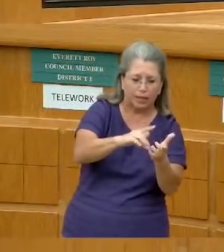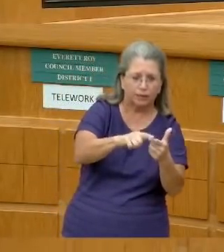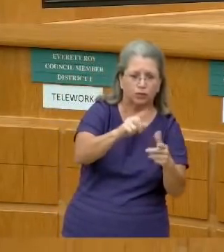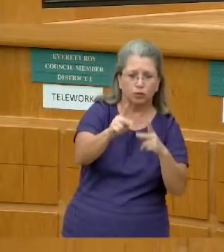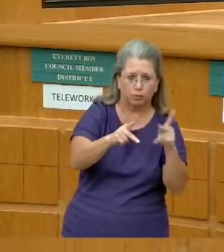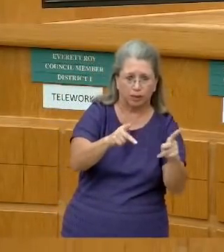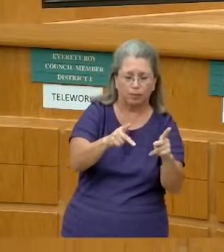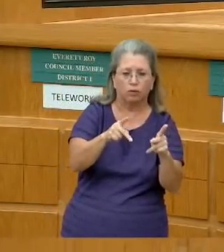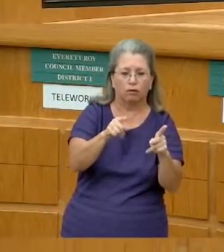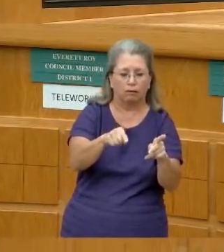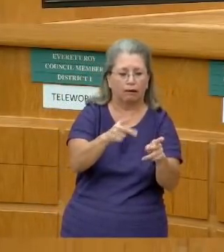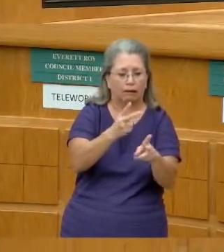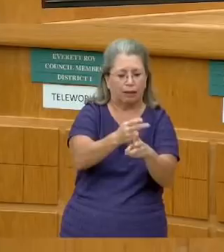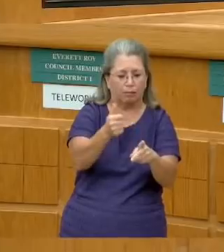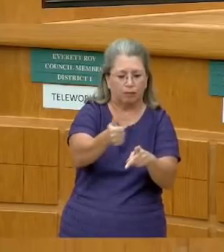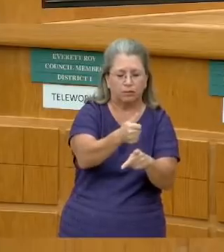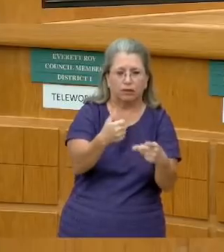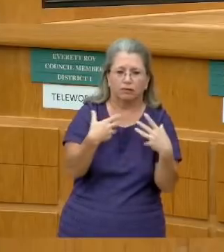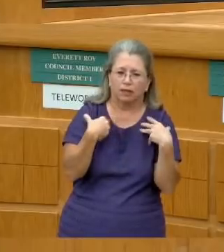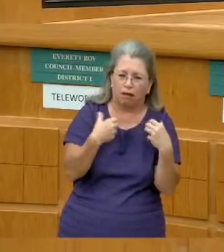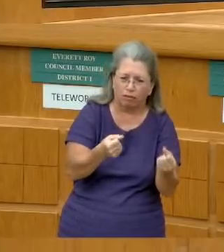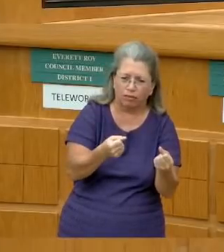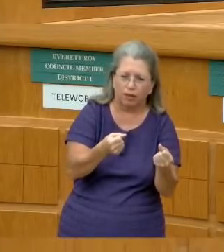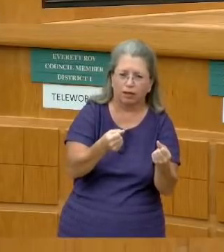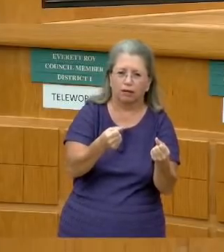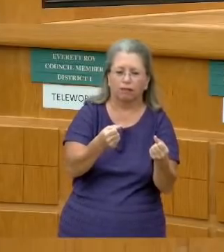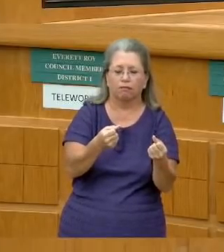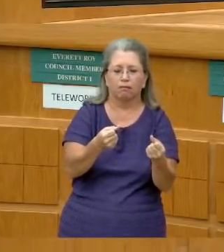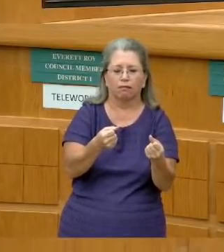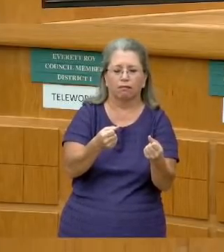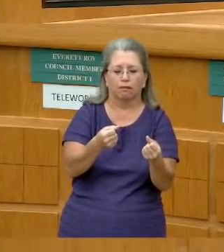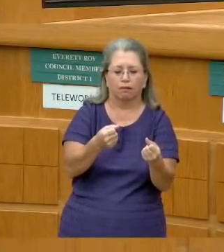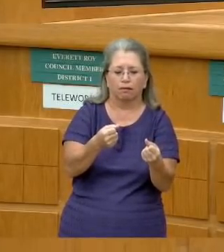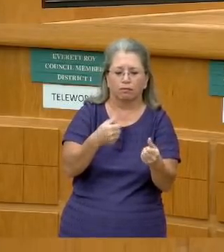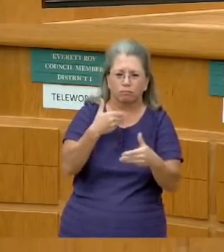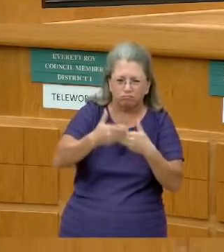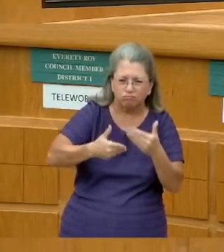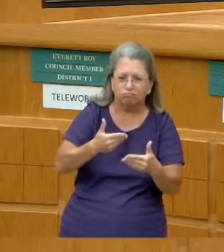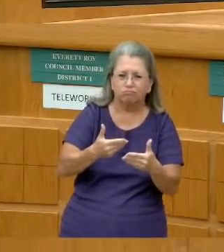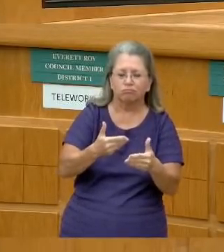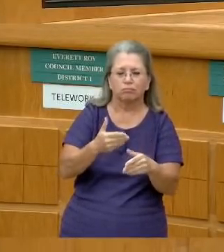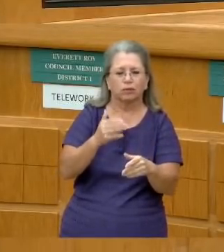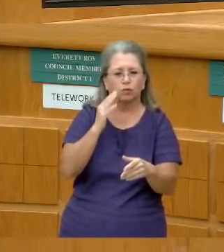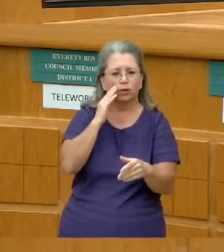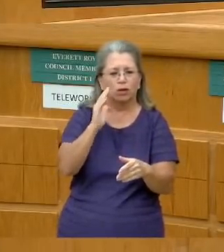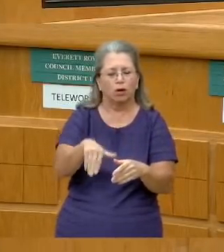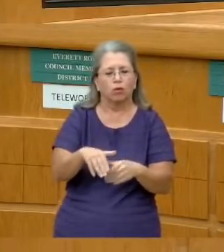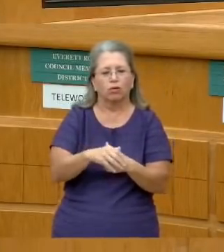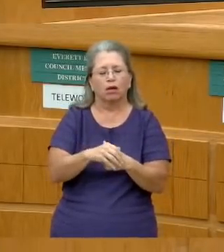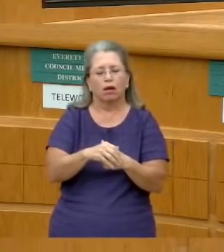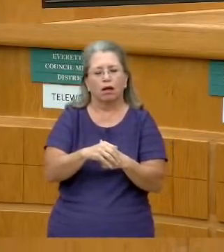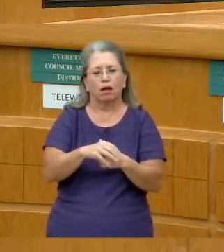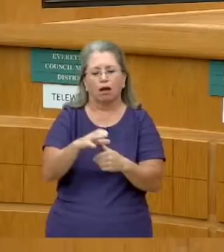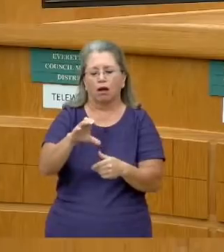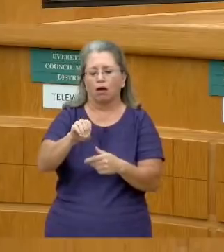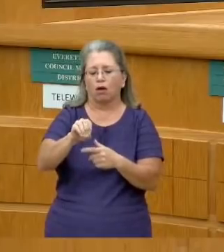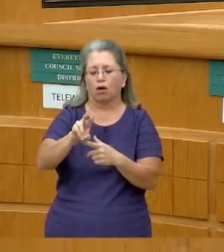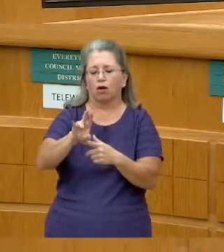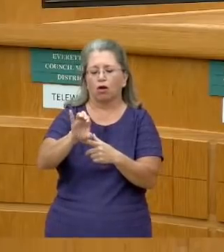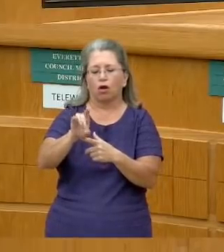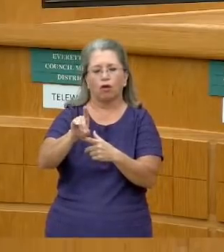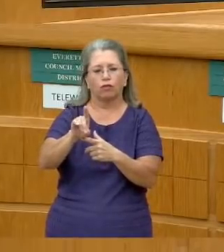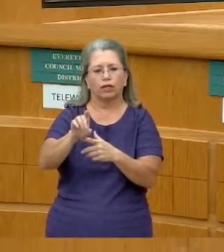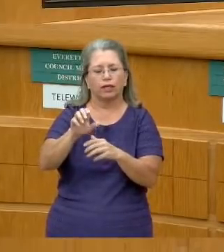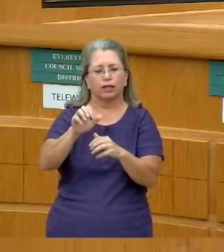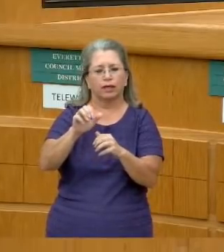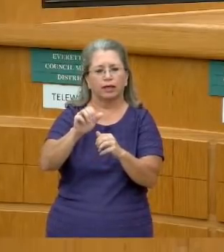also really be educated as to the recovery process, because we know that COVID can affect you